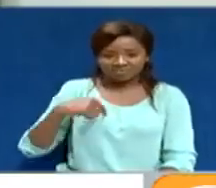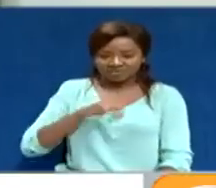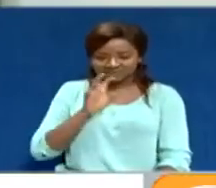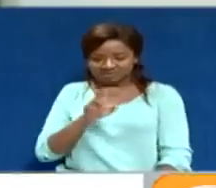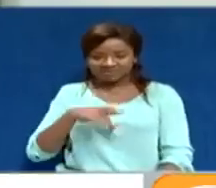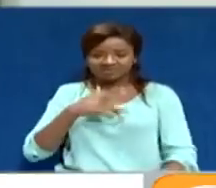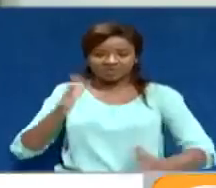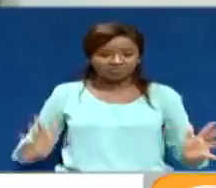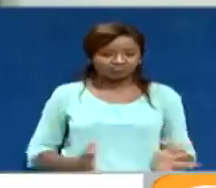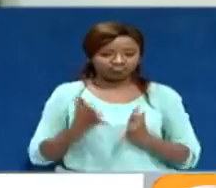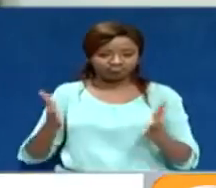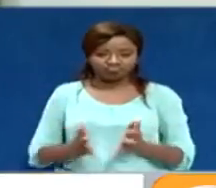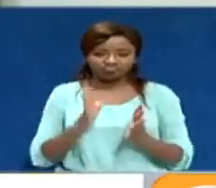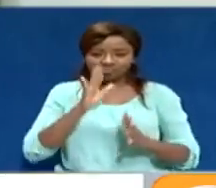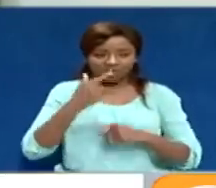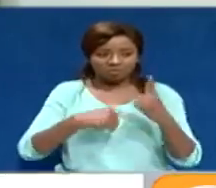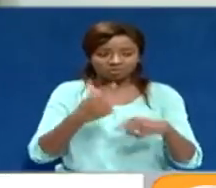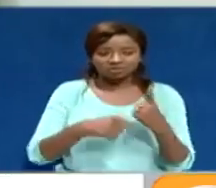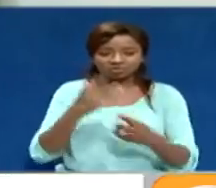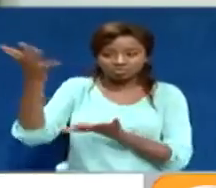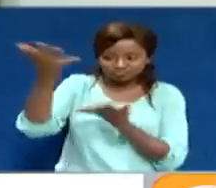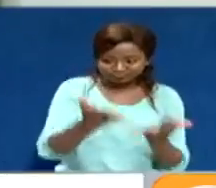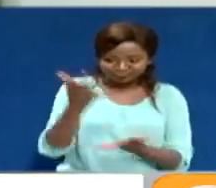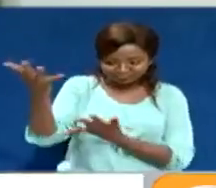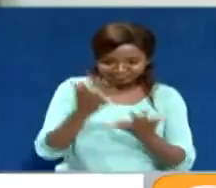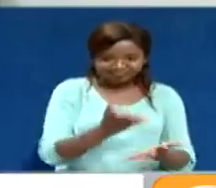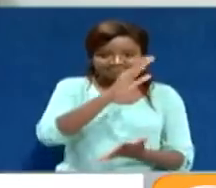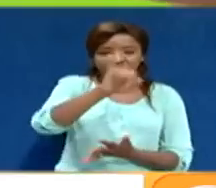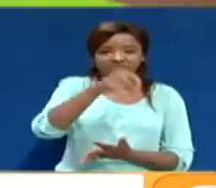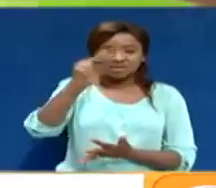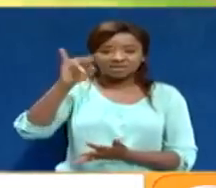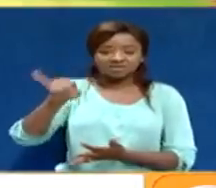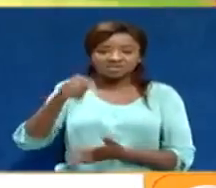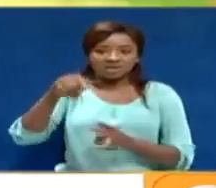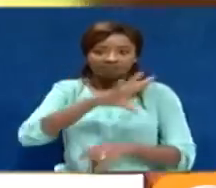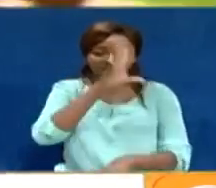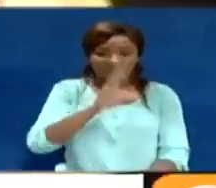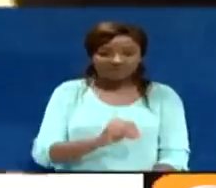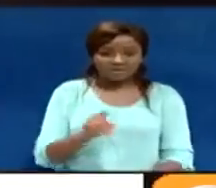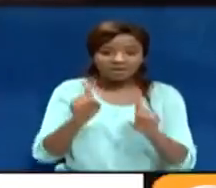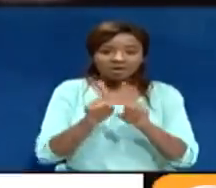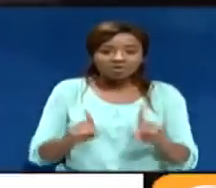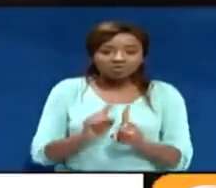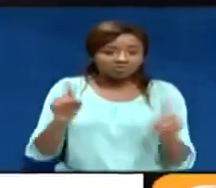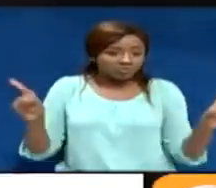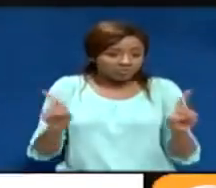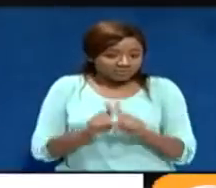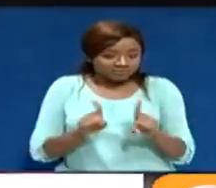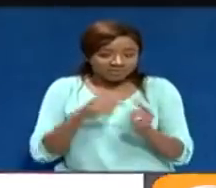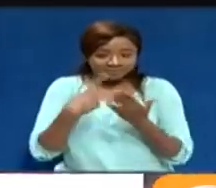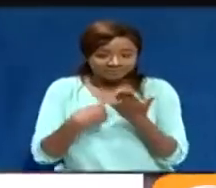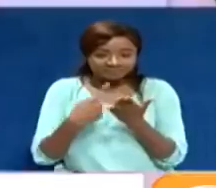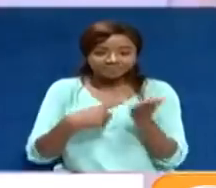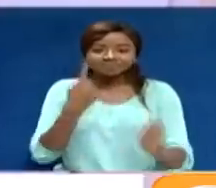with our plans to import Johnson & Johnson into Africa. A similar debate ensued in Europe in the last